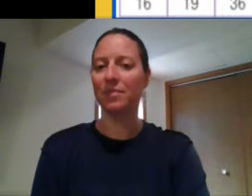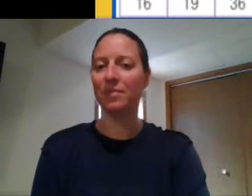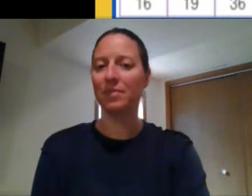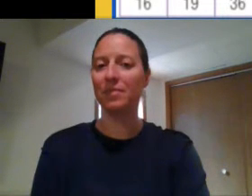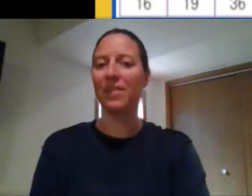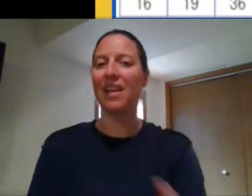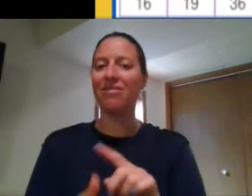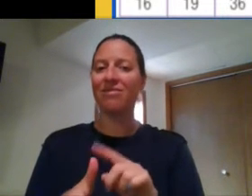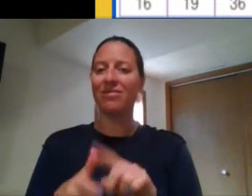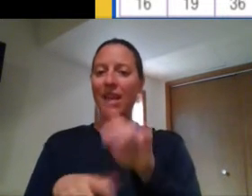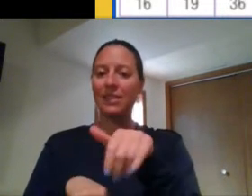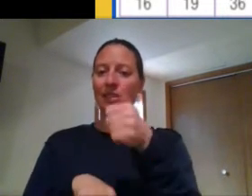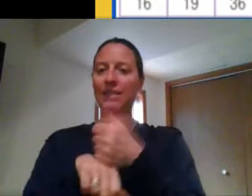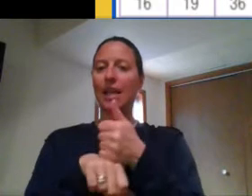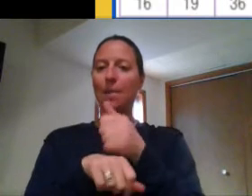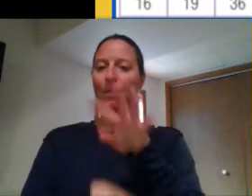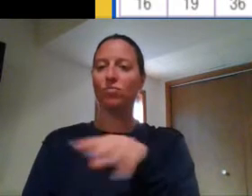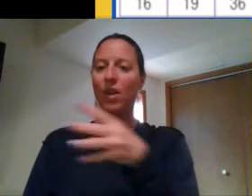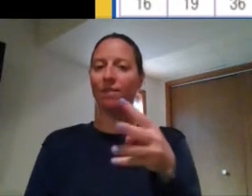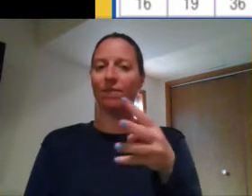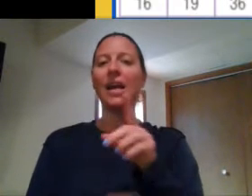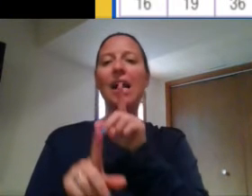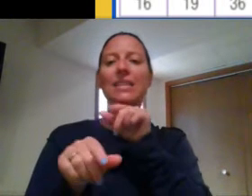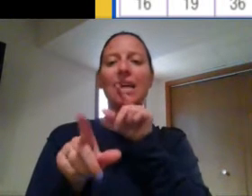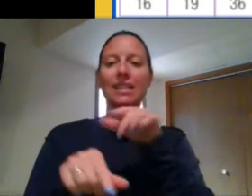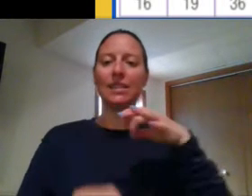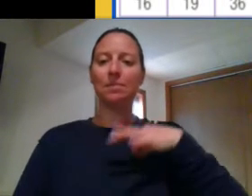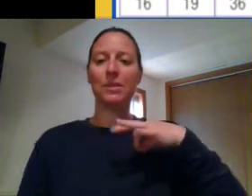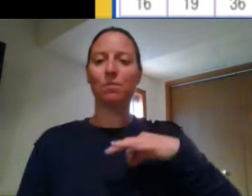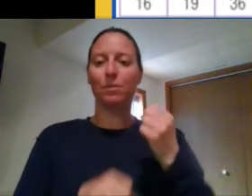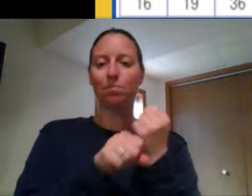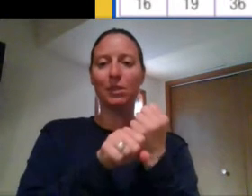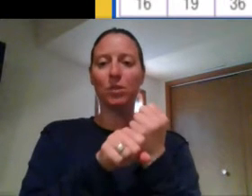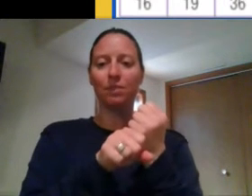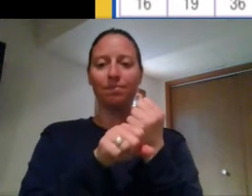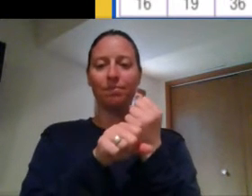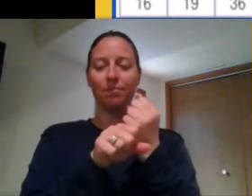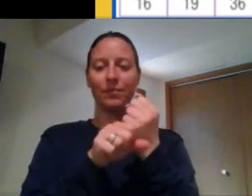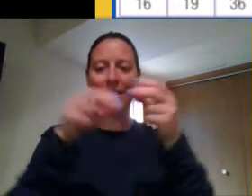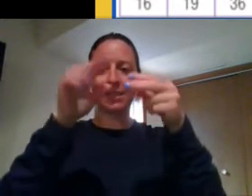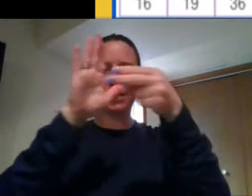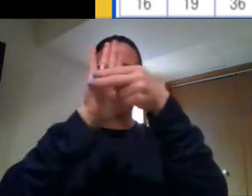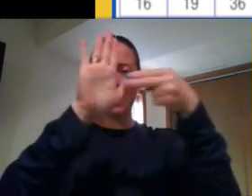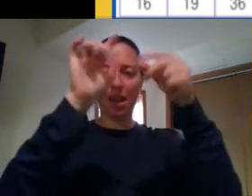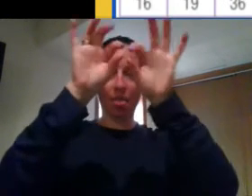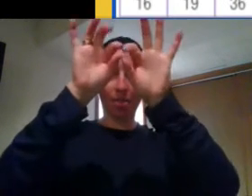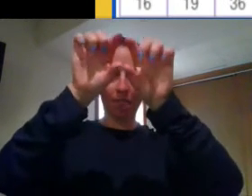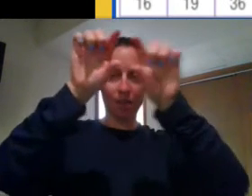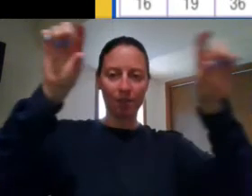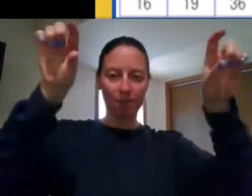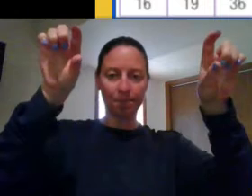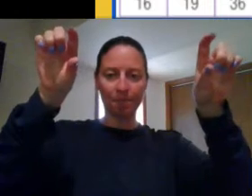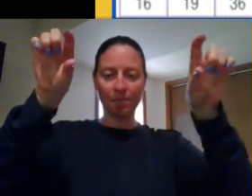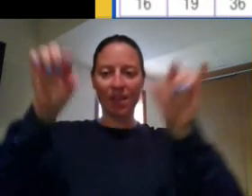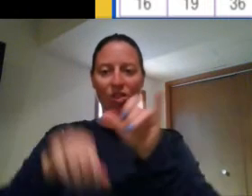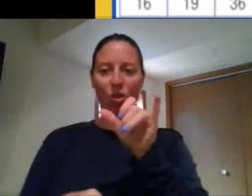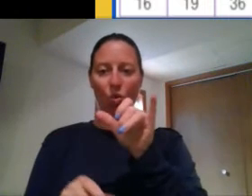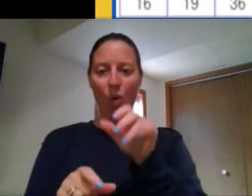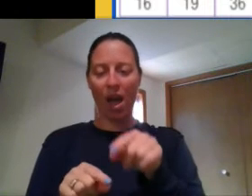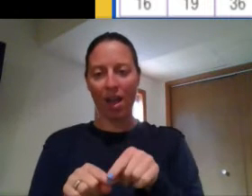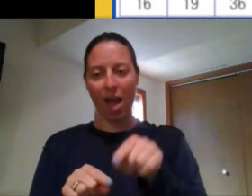And then it says attendance at the Pittsburgh Pirate Games. You're going to do for the y-axis 2,